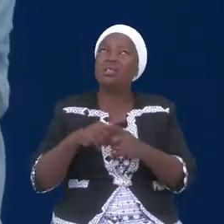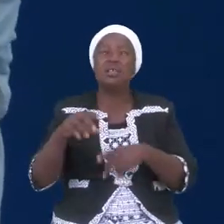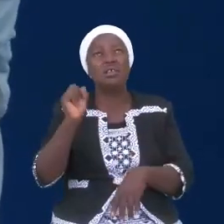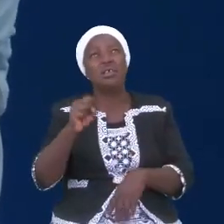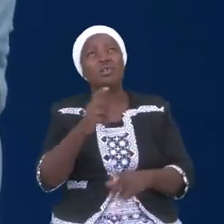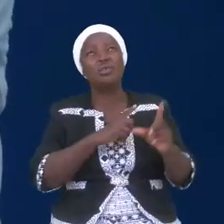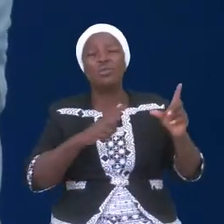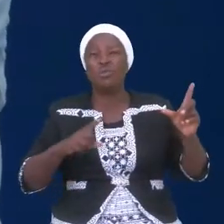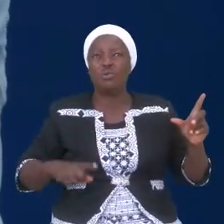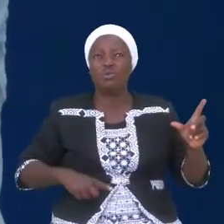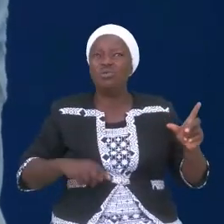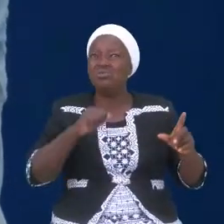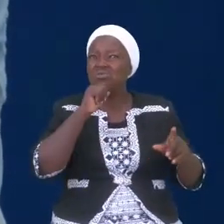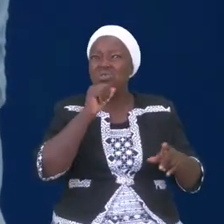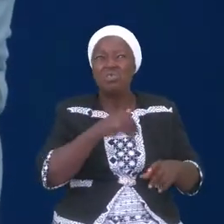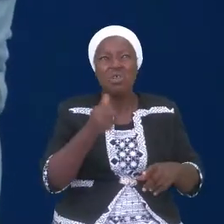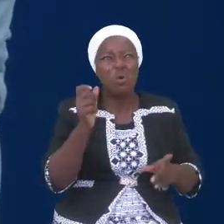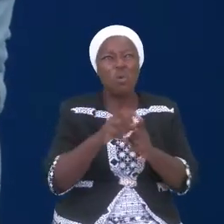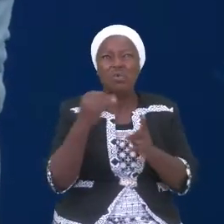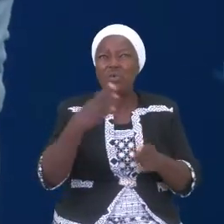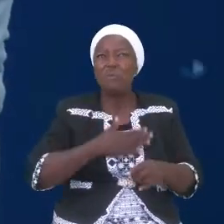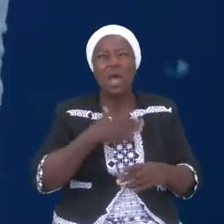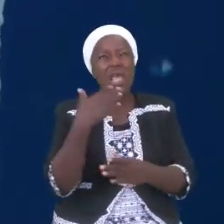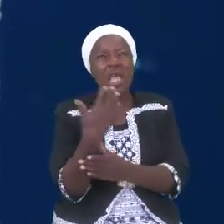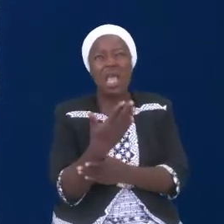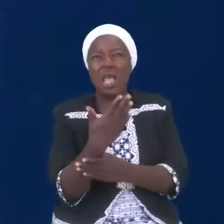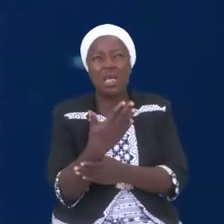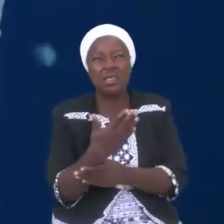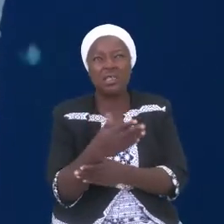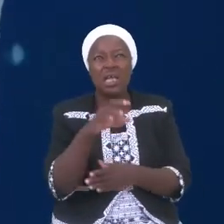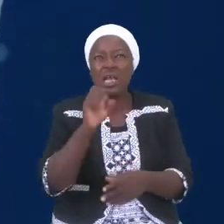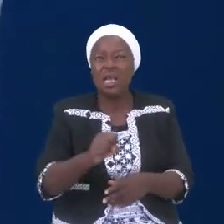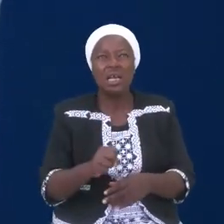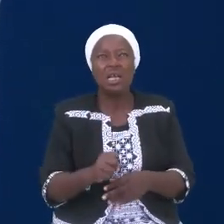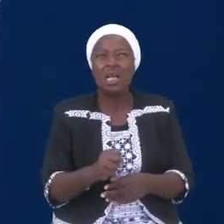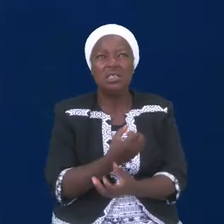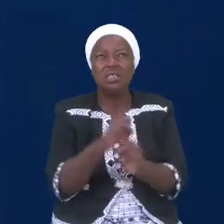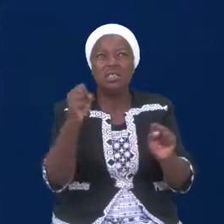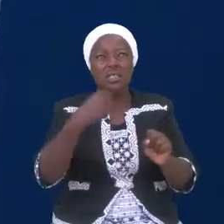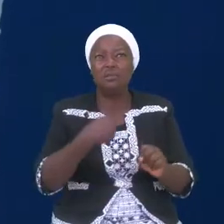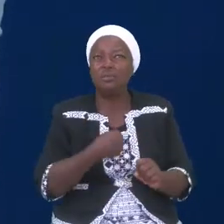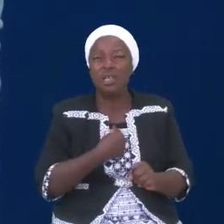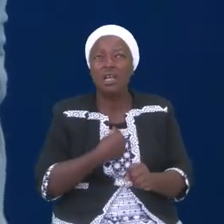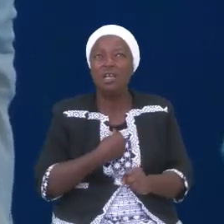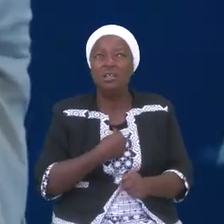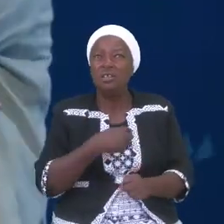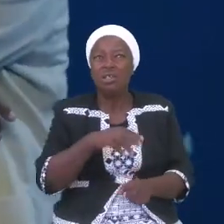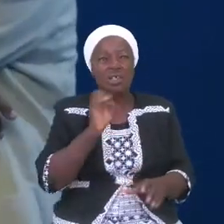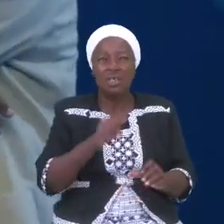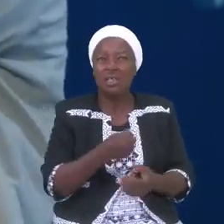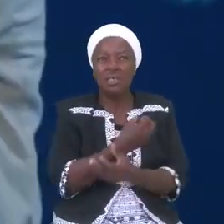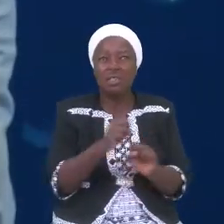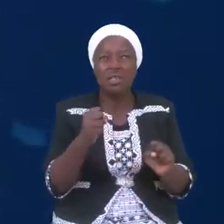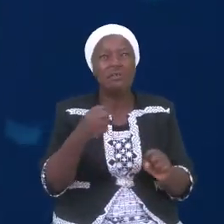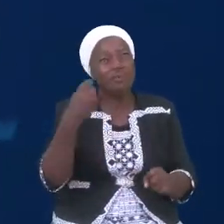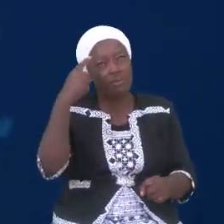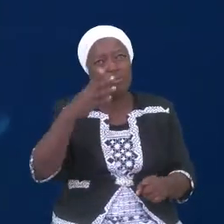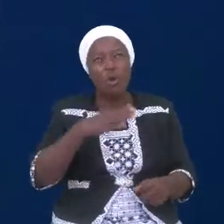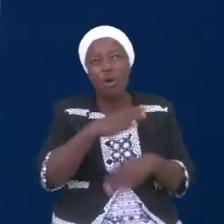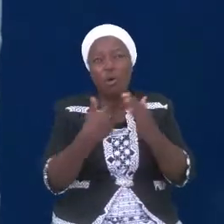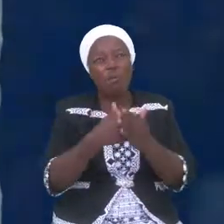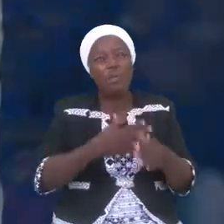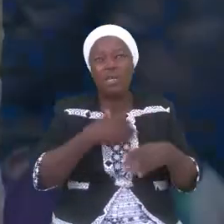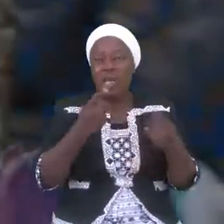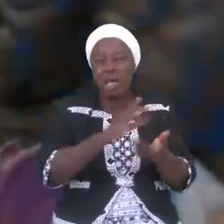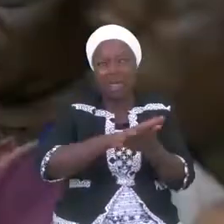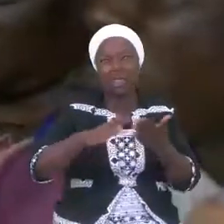Lord, not the works of my hand can atone for me, can atone for my sin.